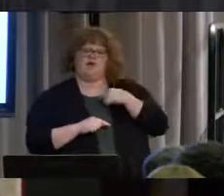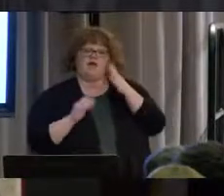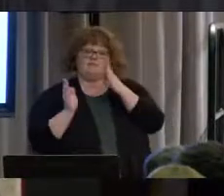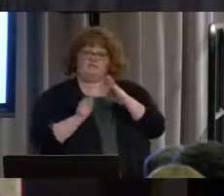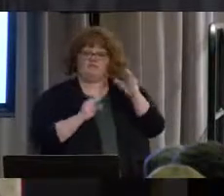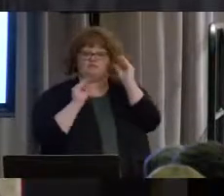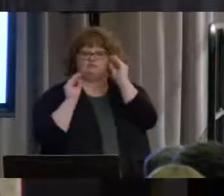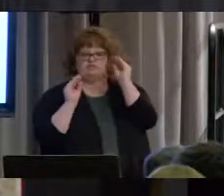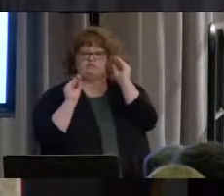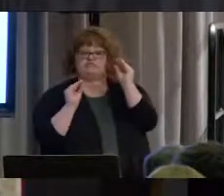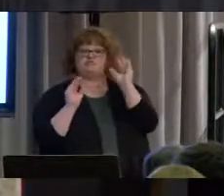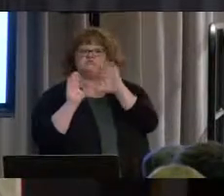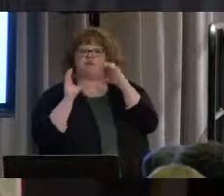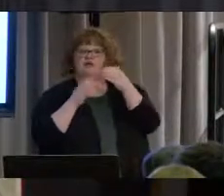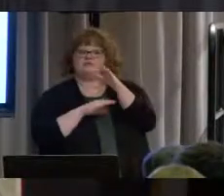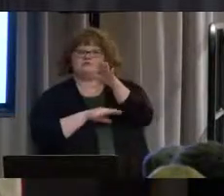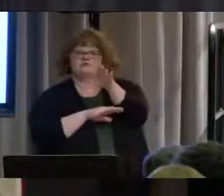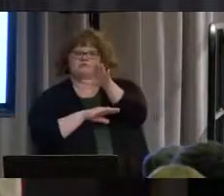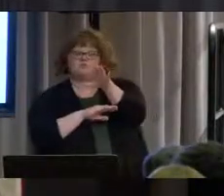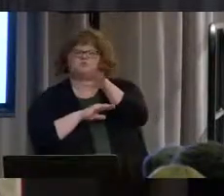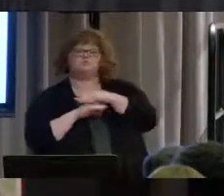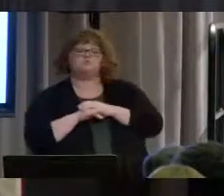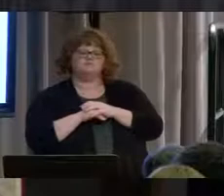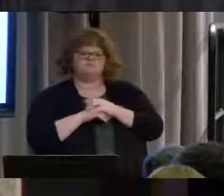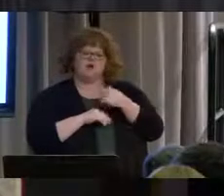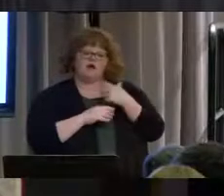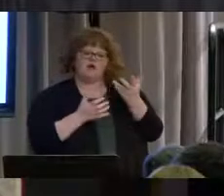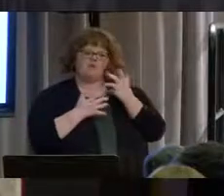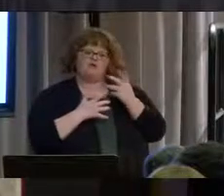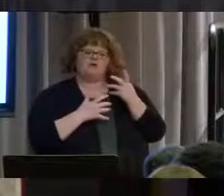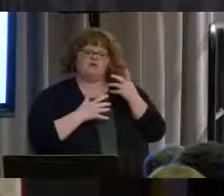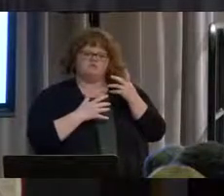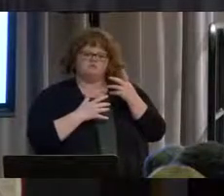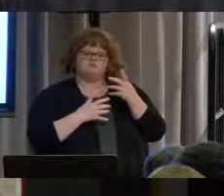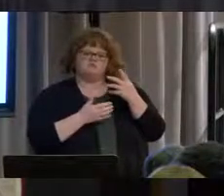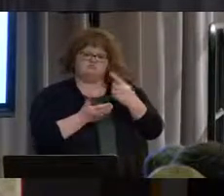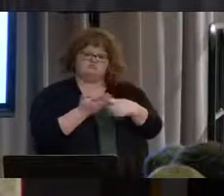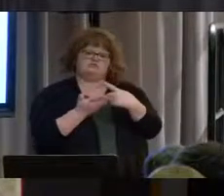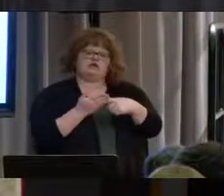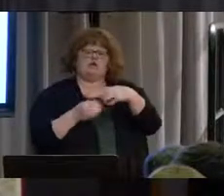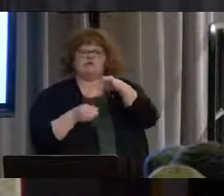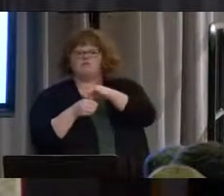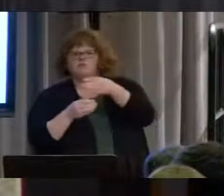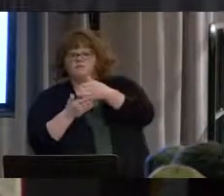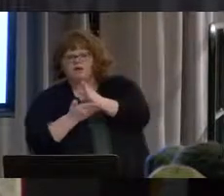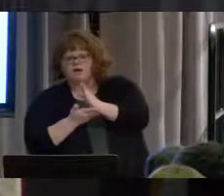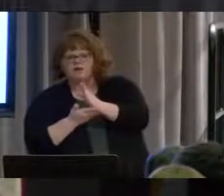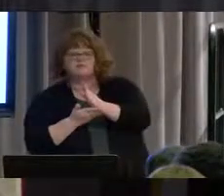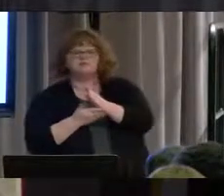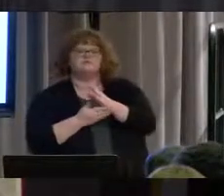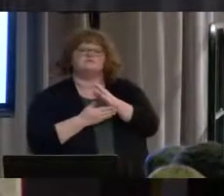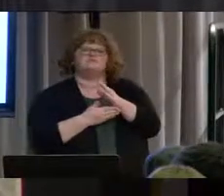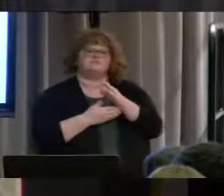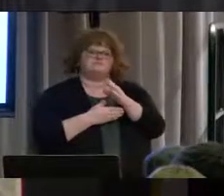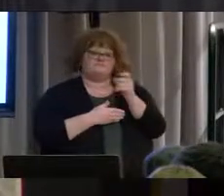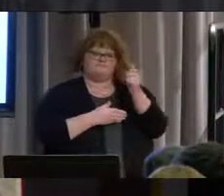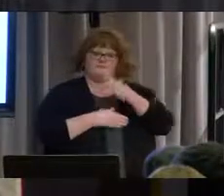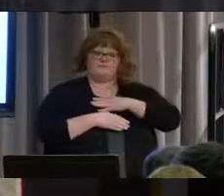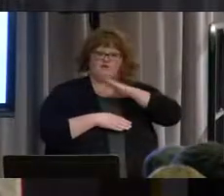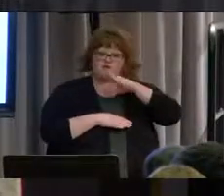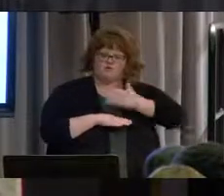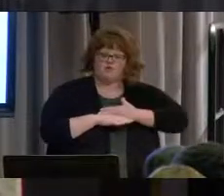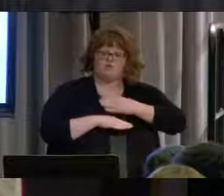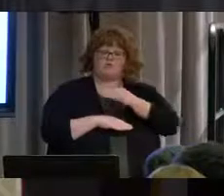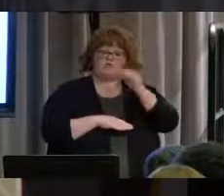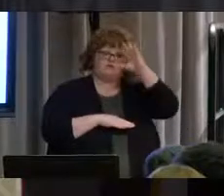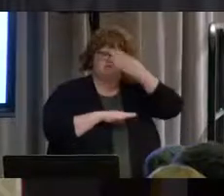in the afternoon as a kind of a counter. I was going to talk about voting rights. And our daughter and son-in-law were going to show a film